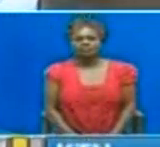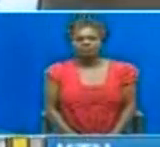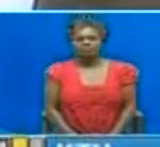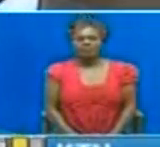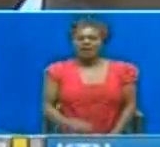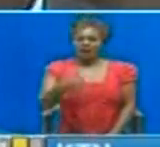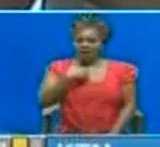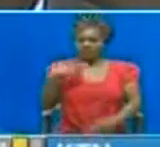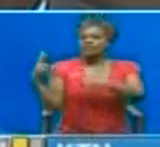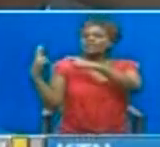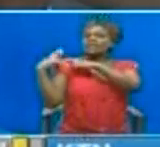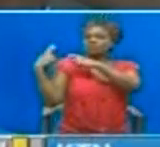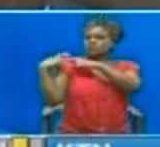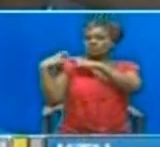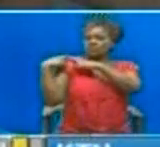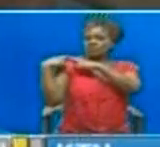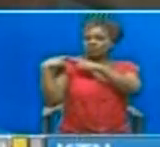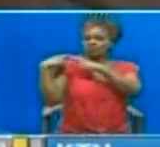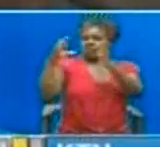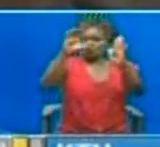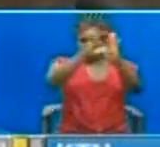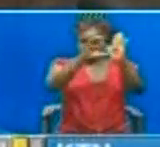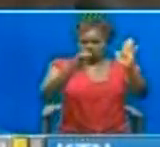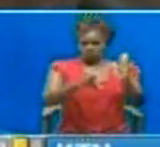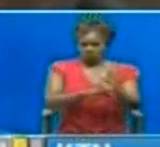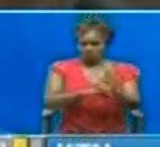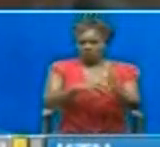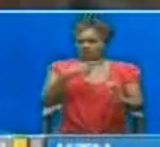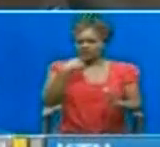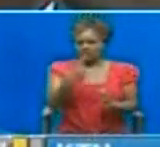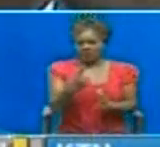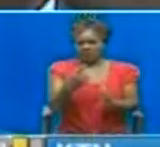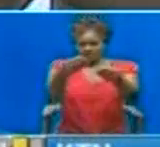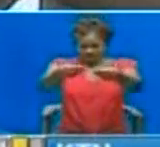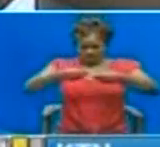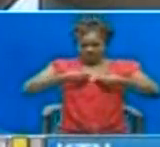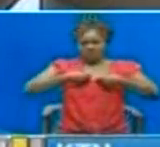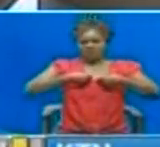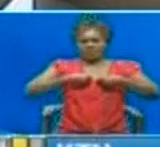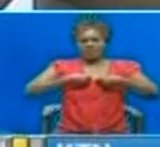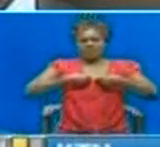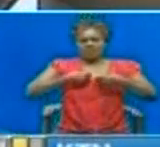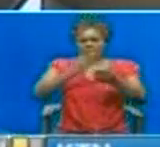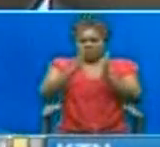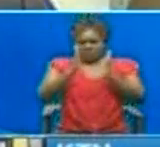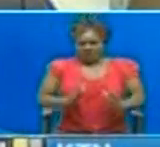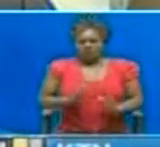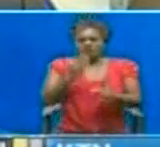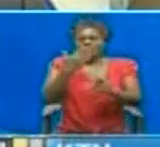Well, I have a role in terms of the position which this country has given me, and somebody coming from there with a bit